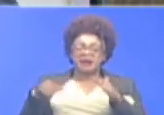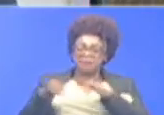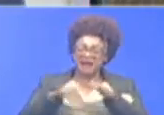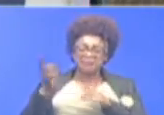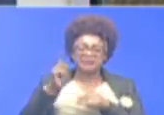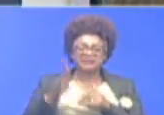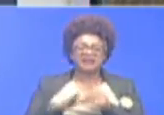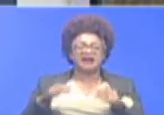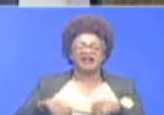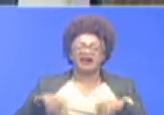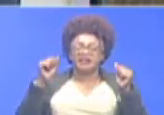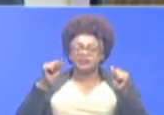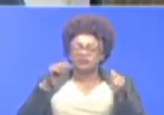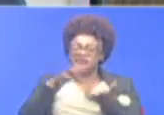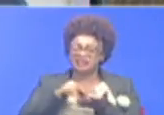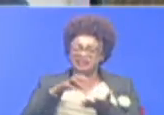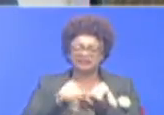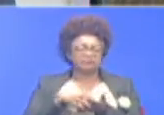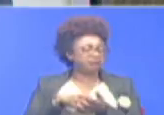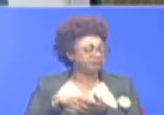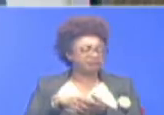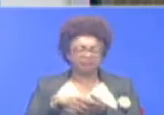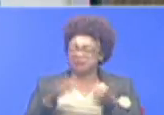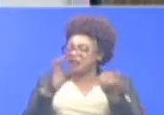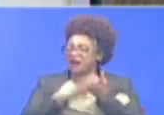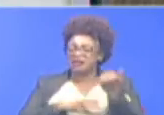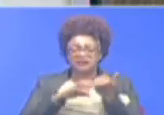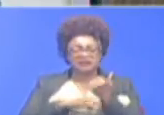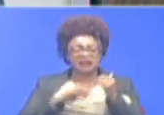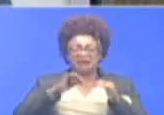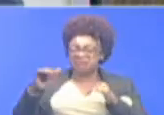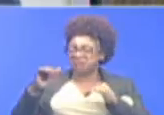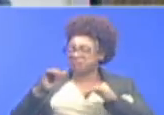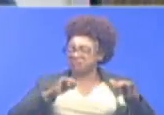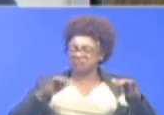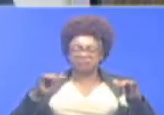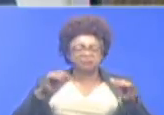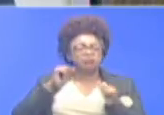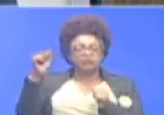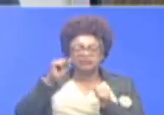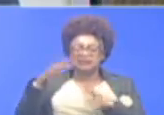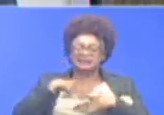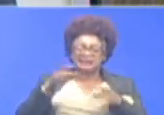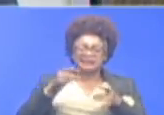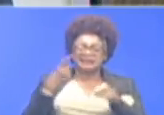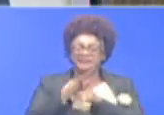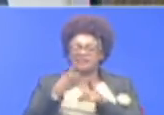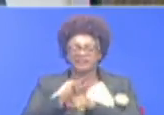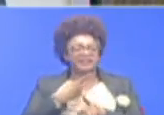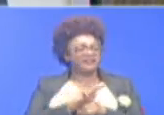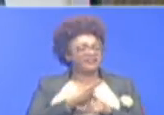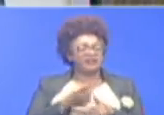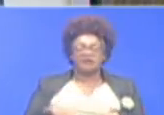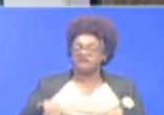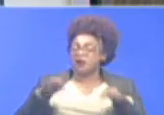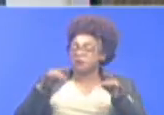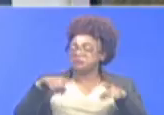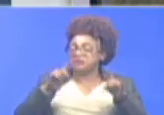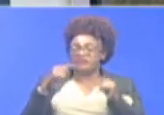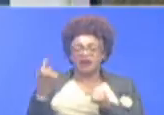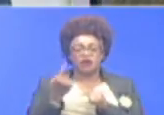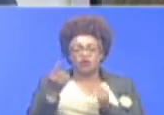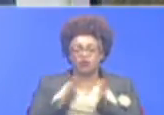the country was so divided. And so because of that division in terms of politics and interests here and there, he just found himself alone. Mm-hmm. And so with